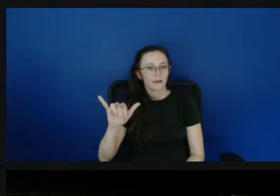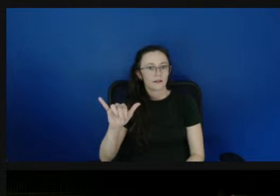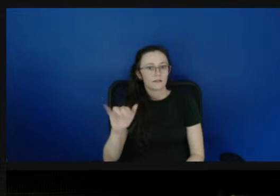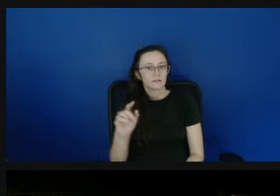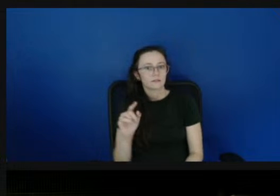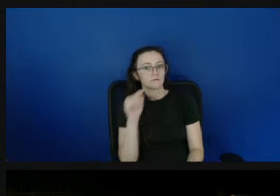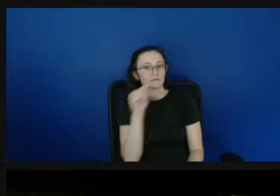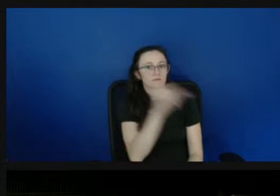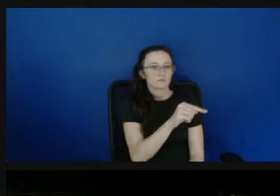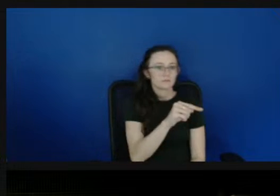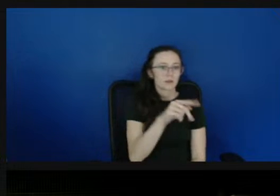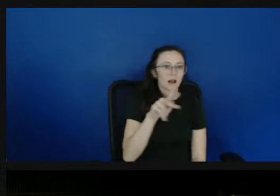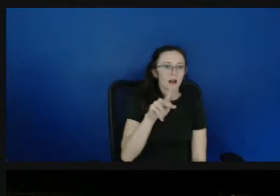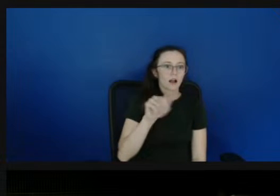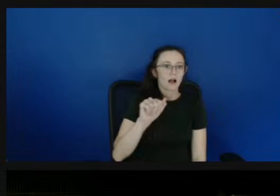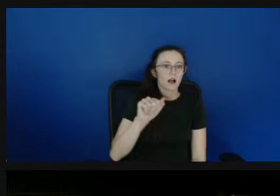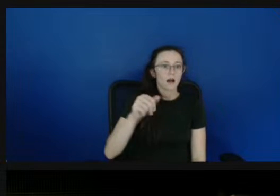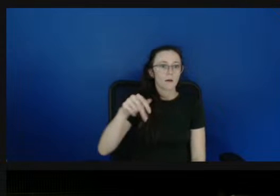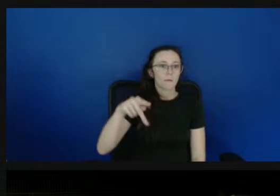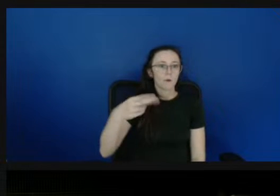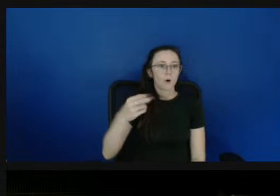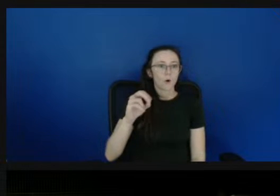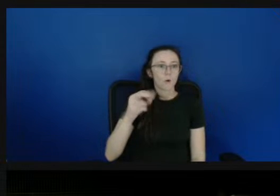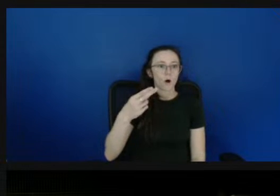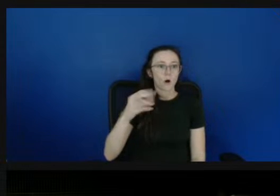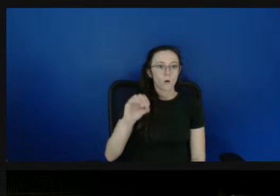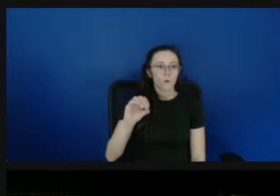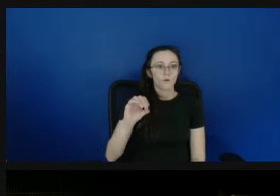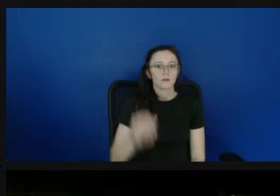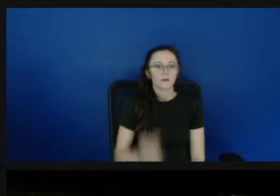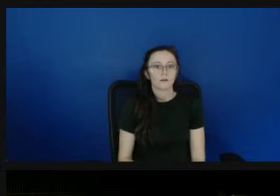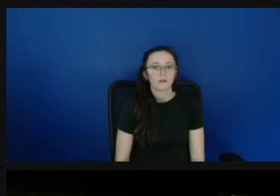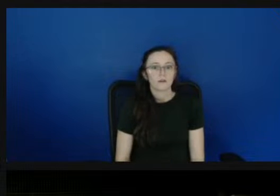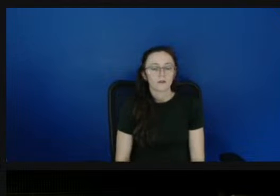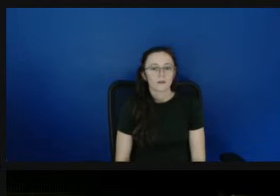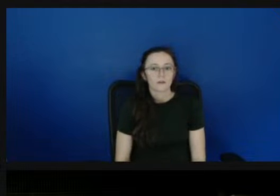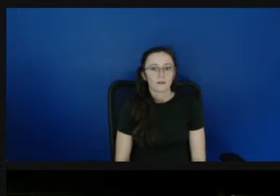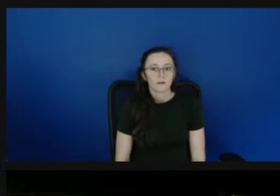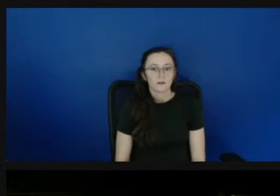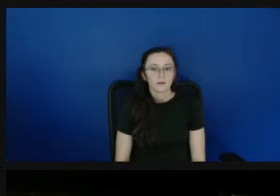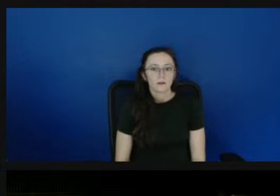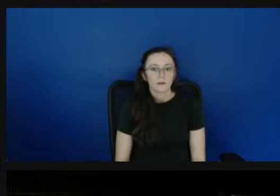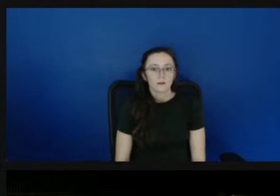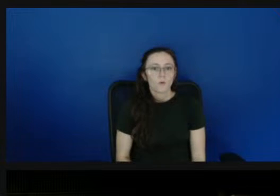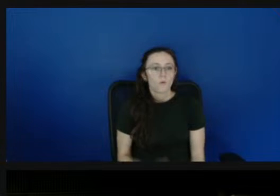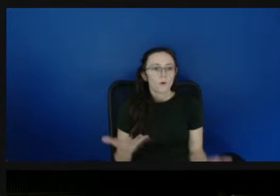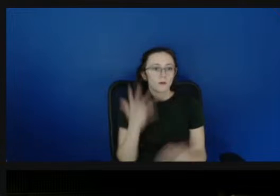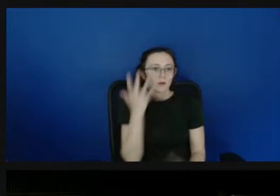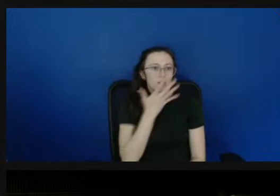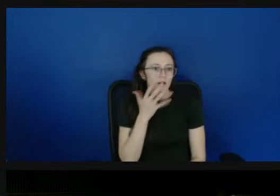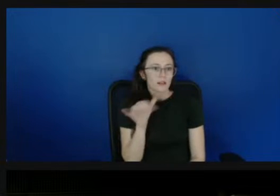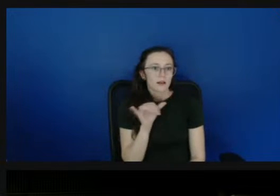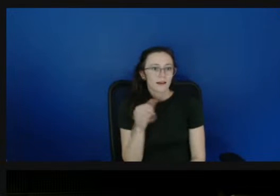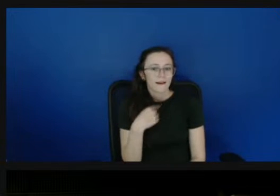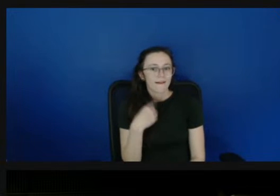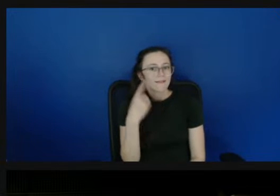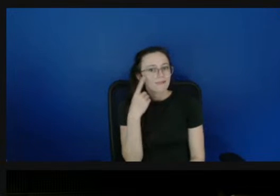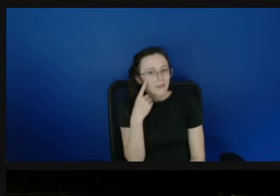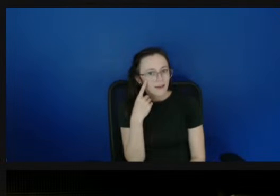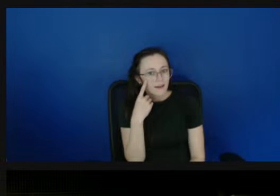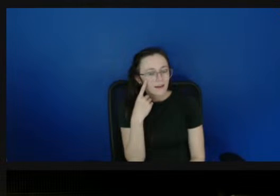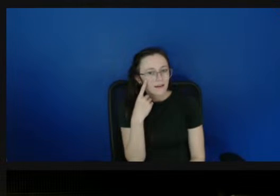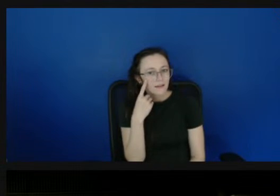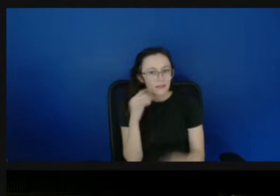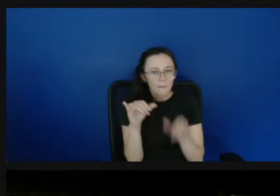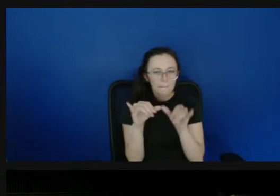Hawaiʻi Kamahina in the background right there. And there's what that would look like. I think Rui Finch measured